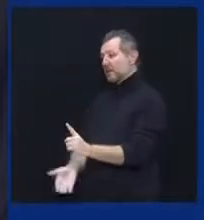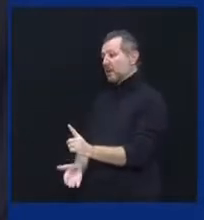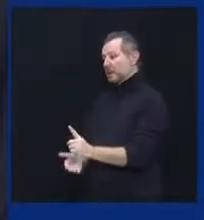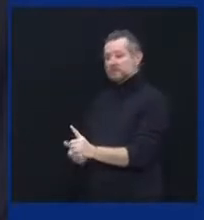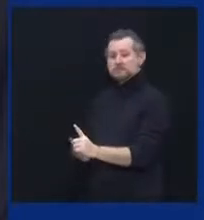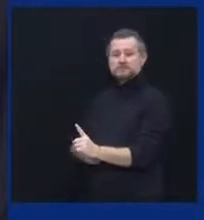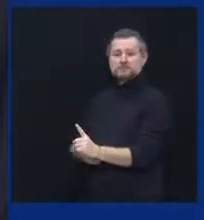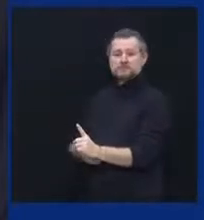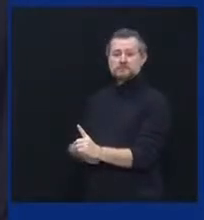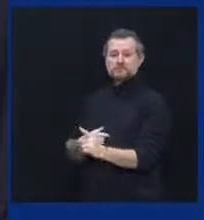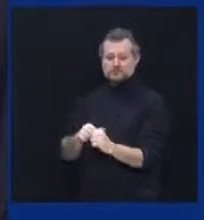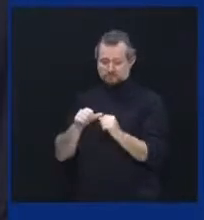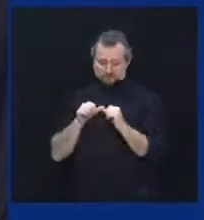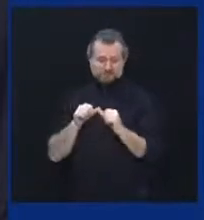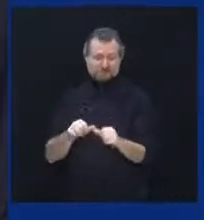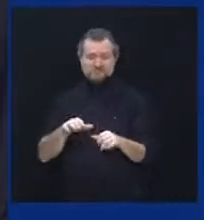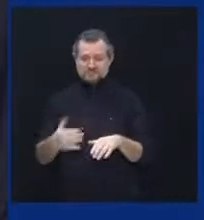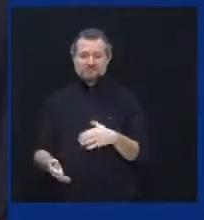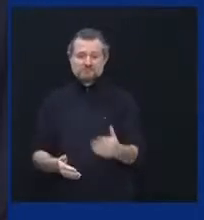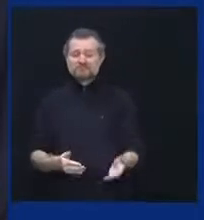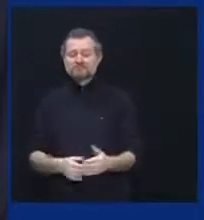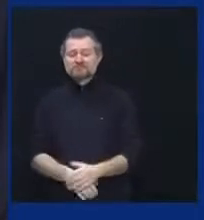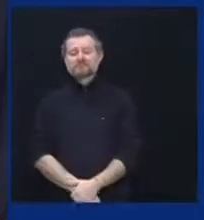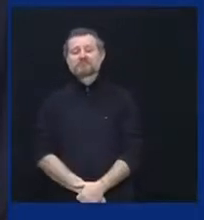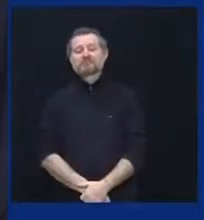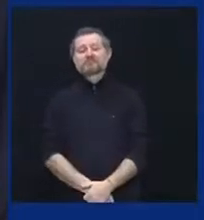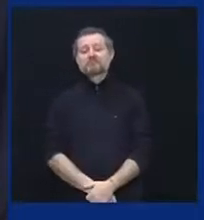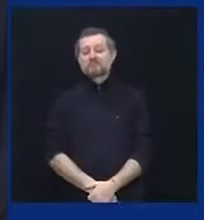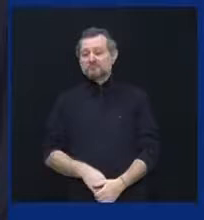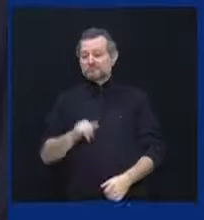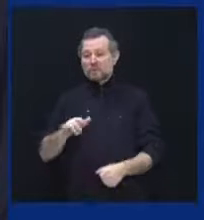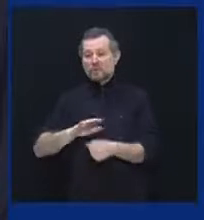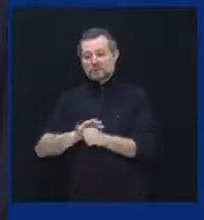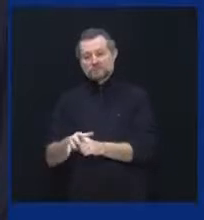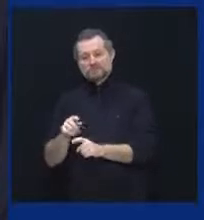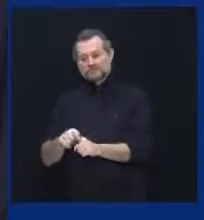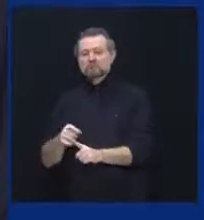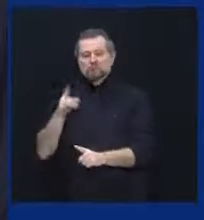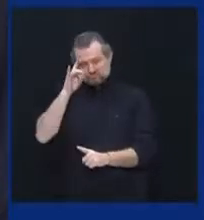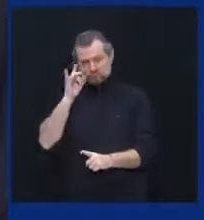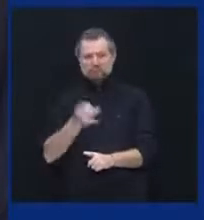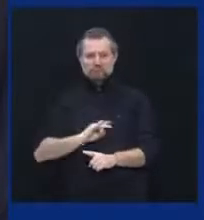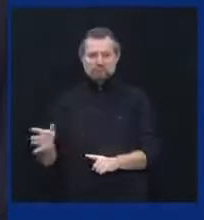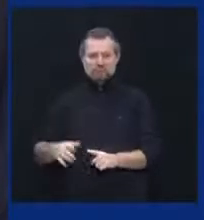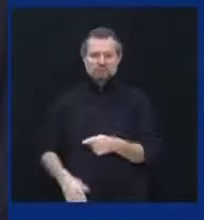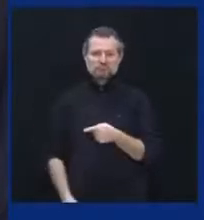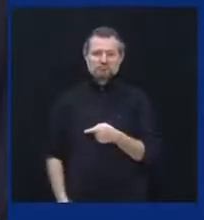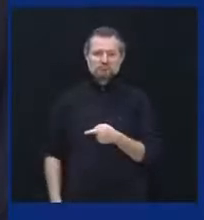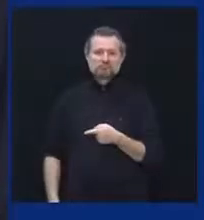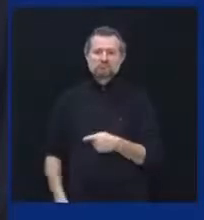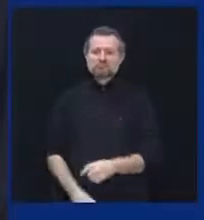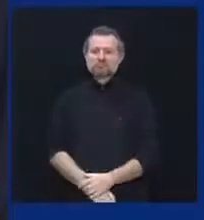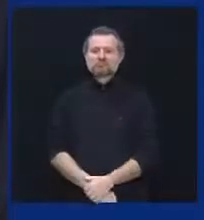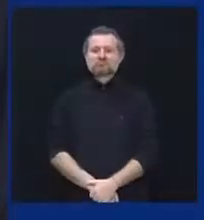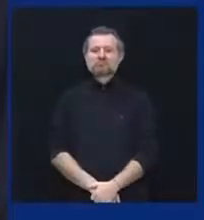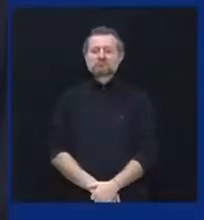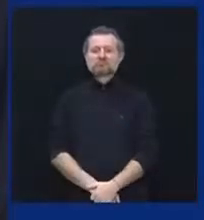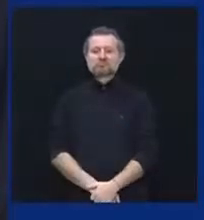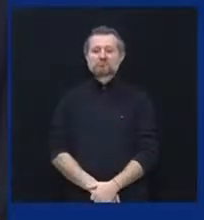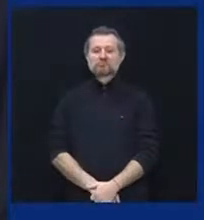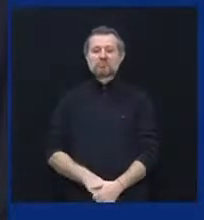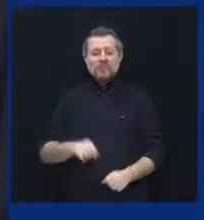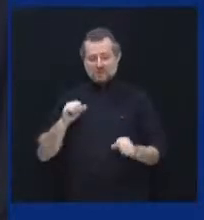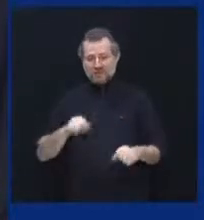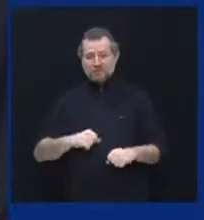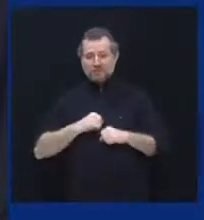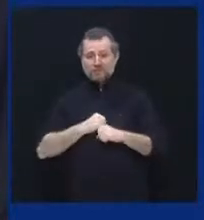going to continue. That is the curse of COVID. Can you protect old people